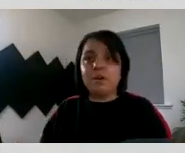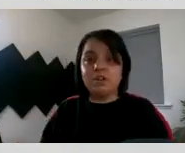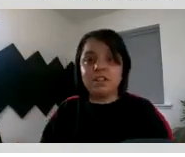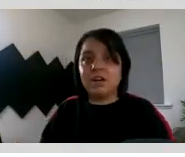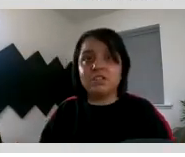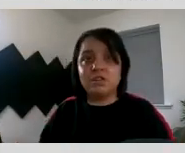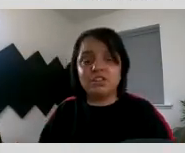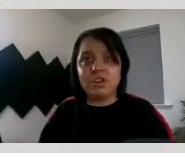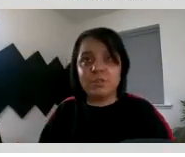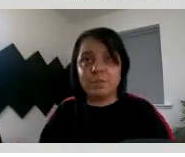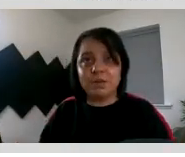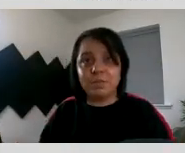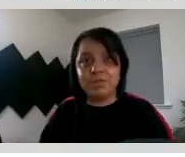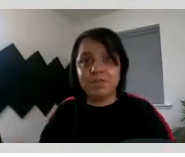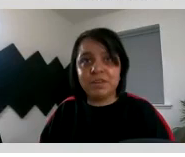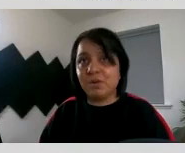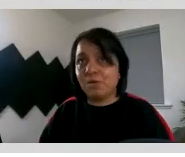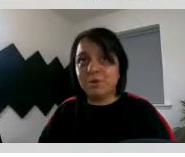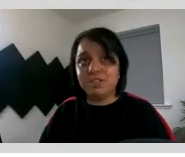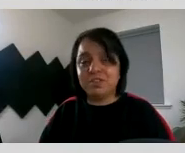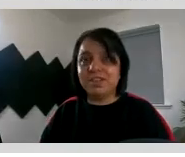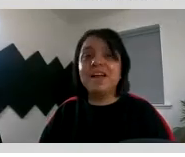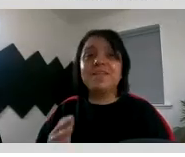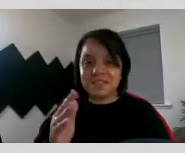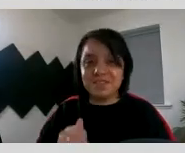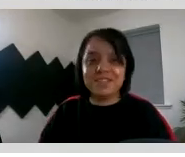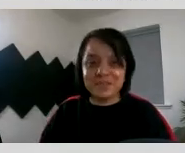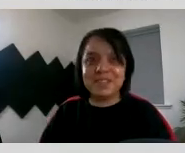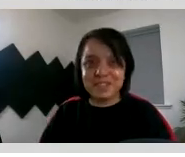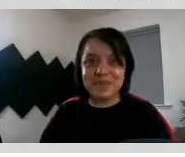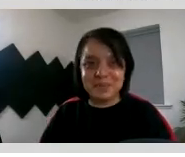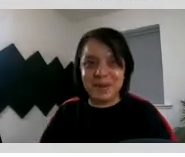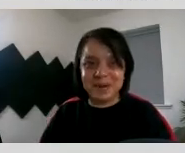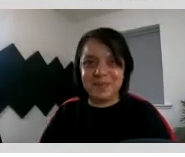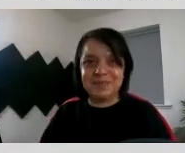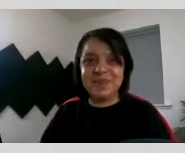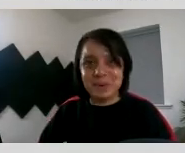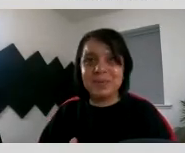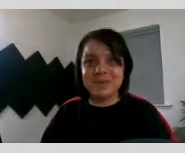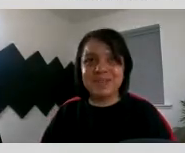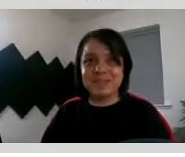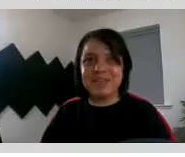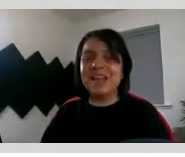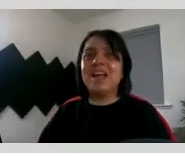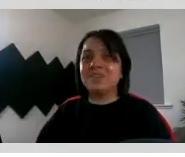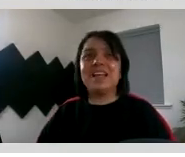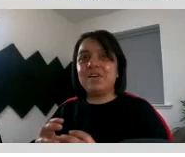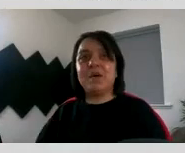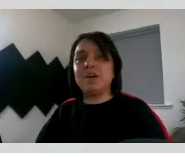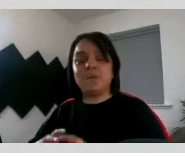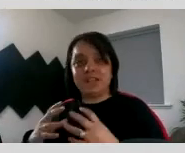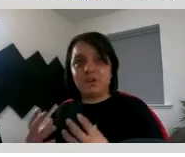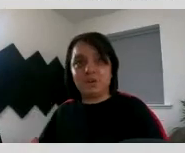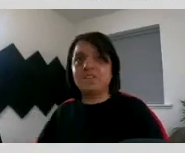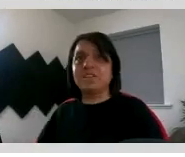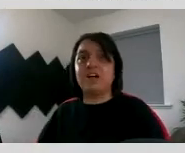my God, this house is only £300 a month, bills included. There's a reason why it's £300 a month with bills included, because the area might